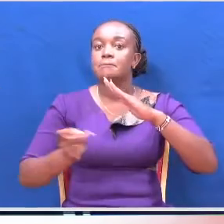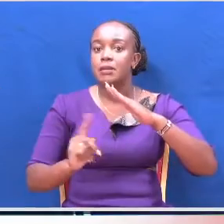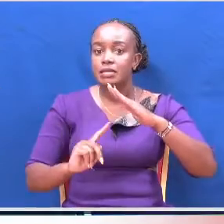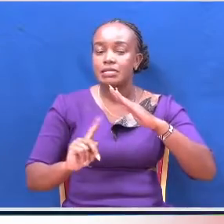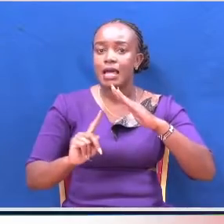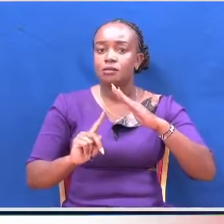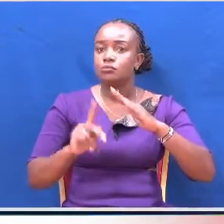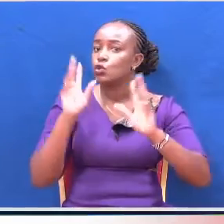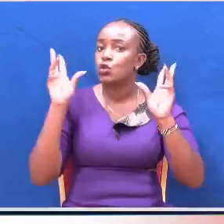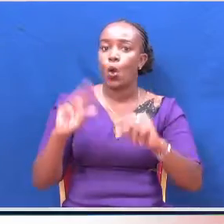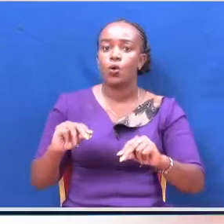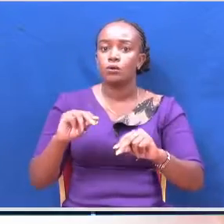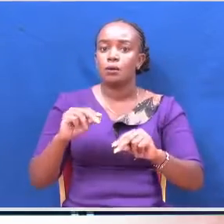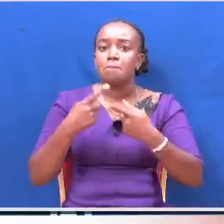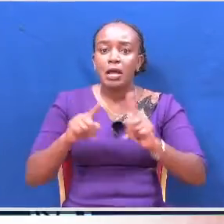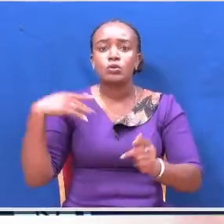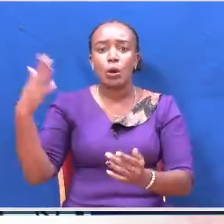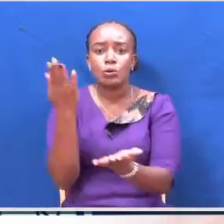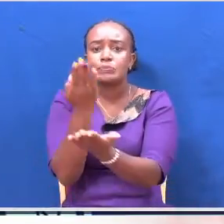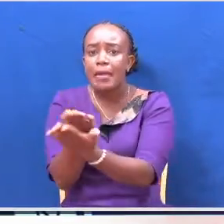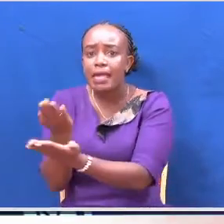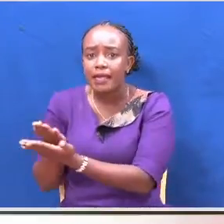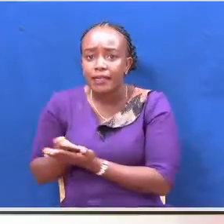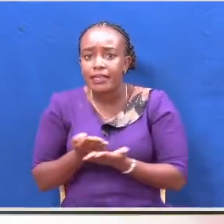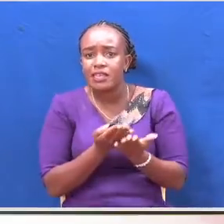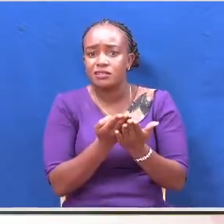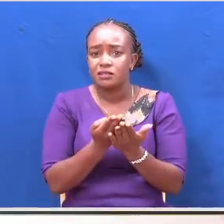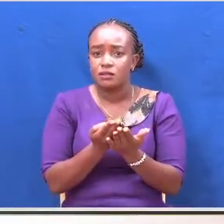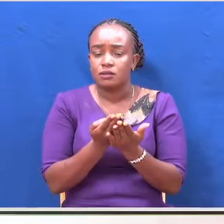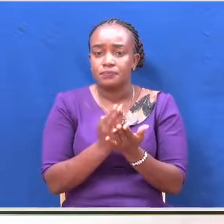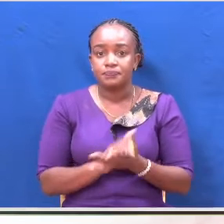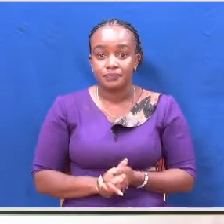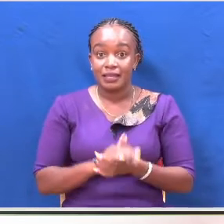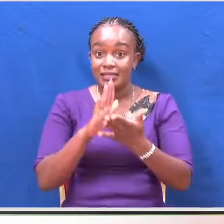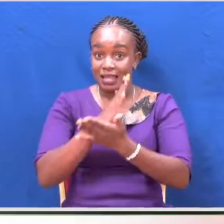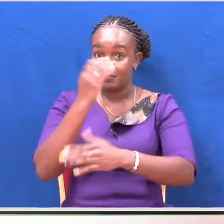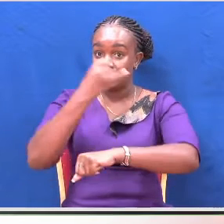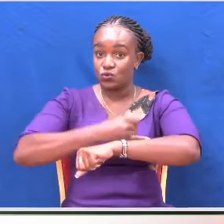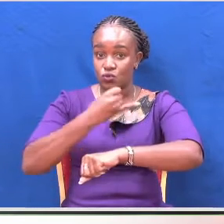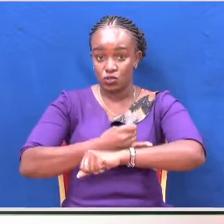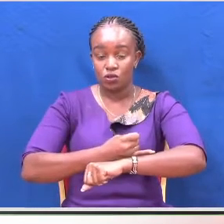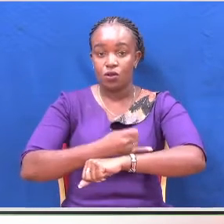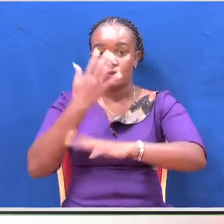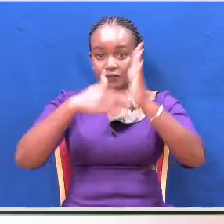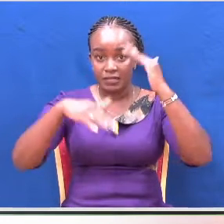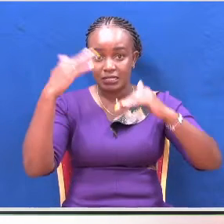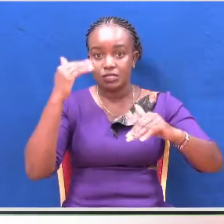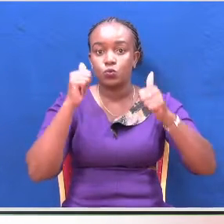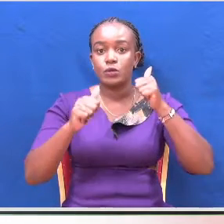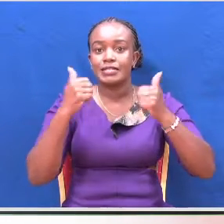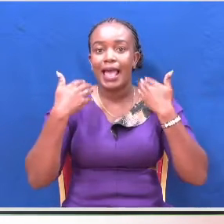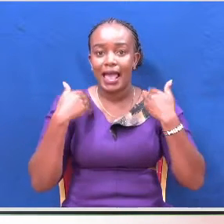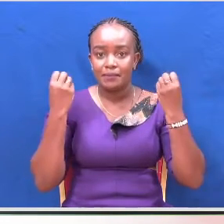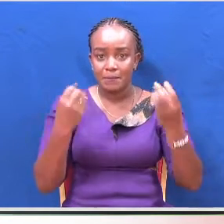around with them. But you are going to beg. Since when did a beggar become independent? Some of the institutions of higher learning that have high numbers of